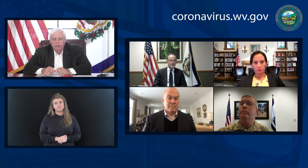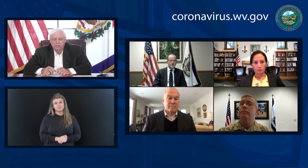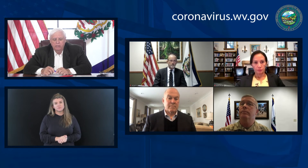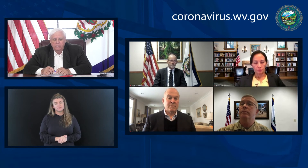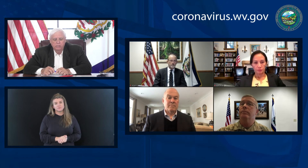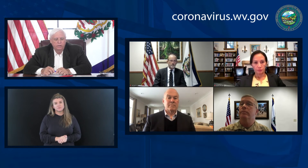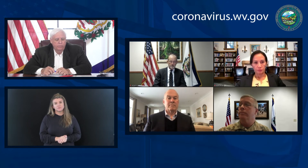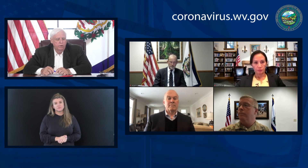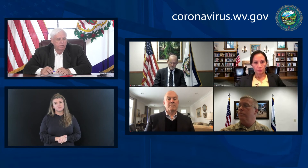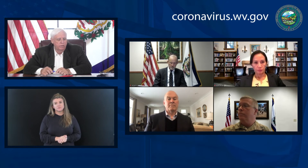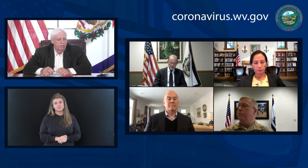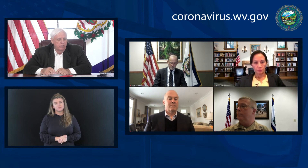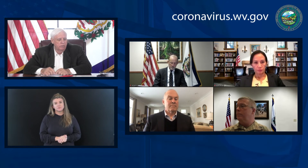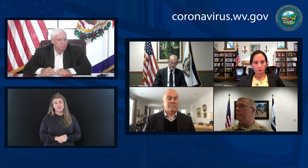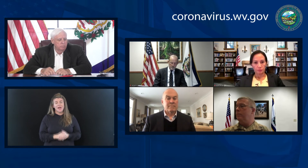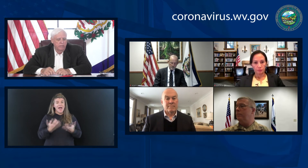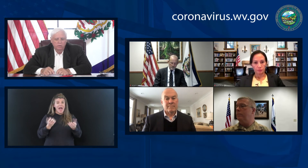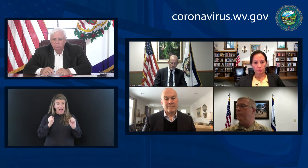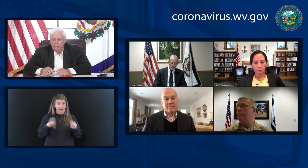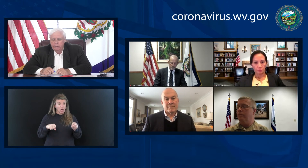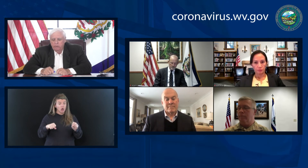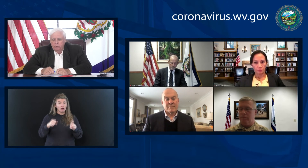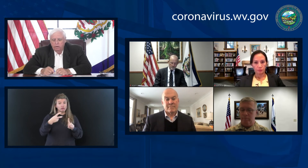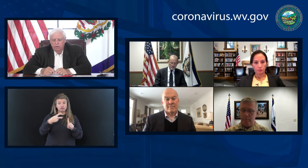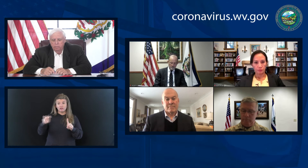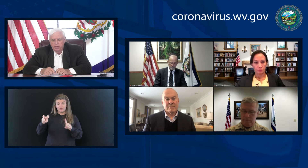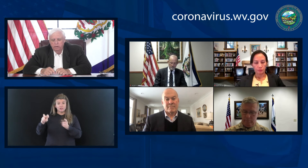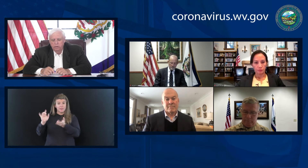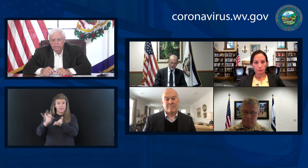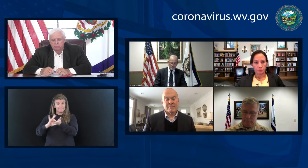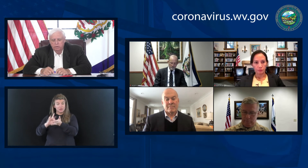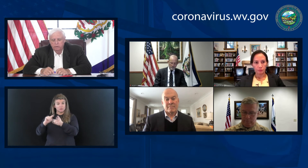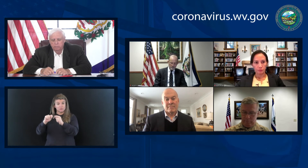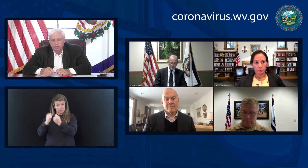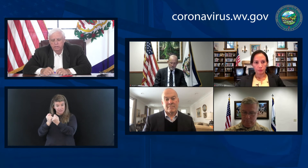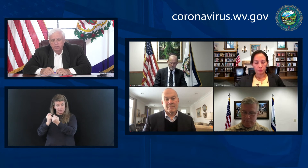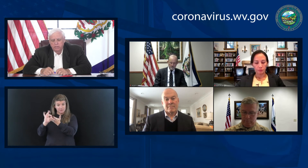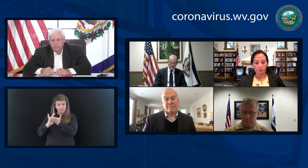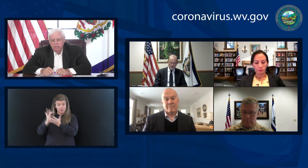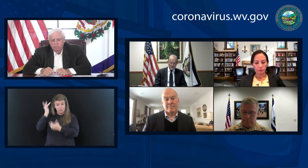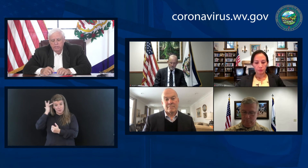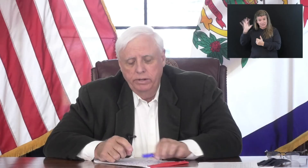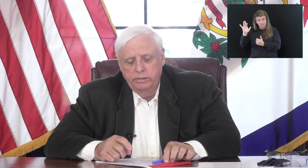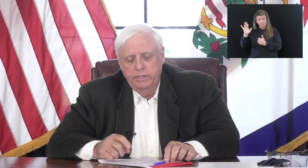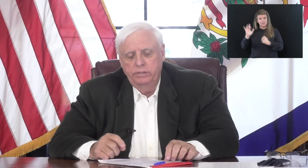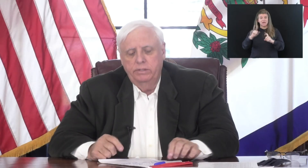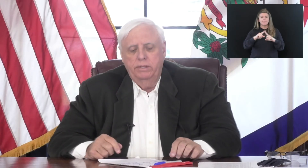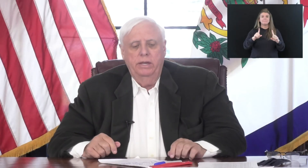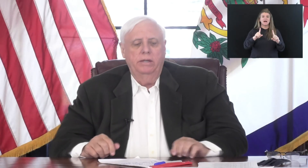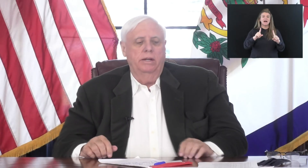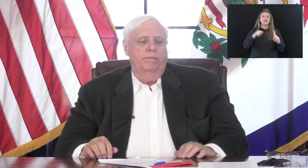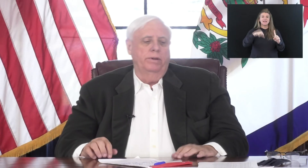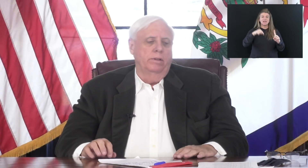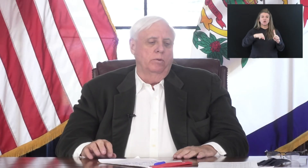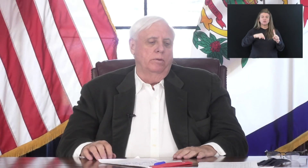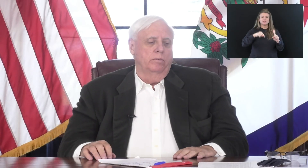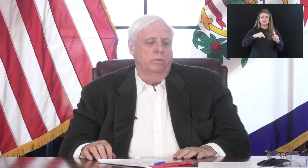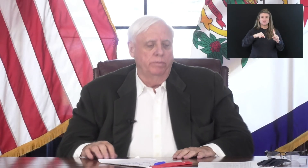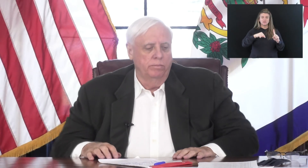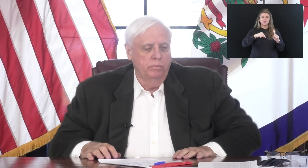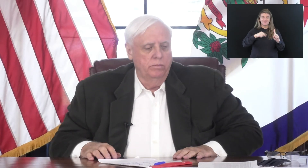I could defer to our medical panel or medical experts, but here's the thing, Phil,